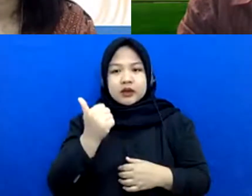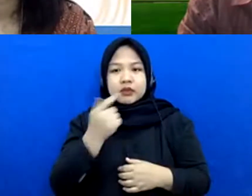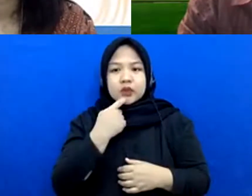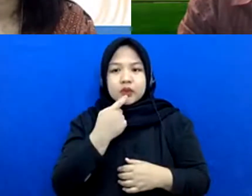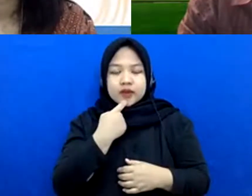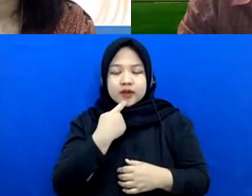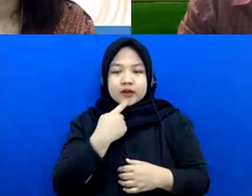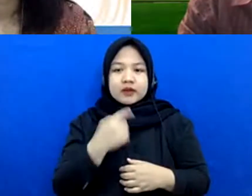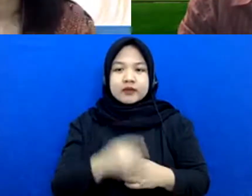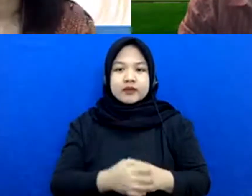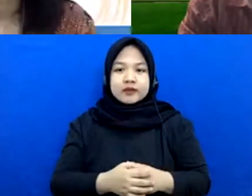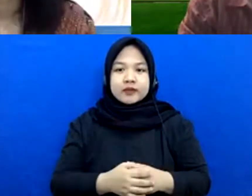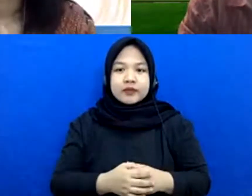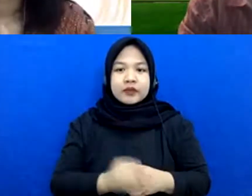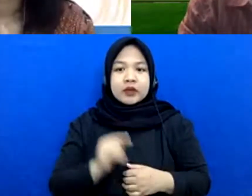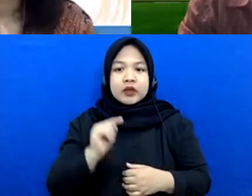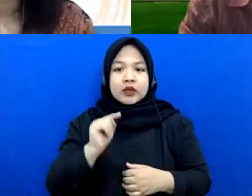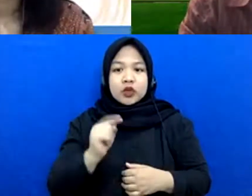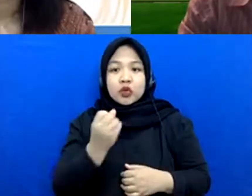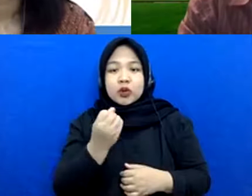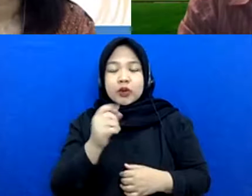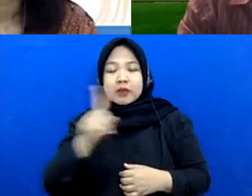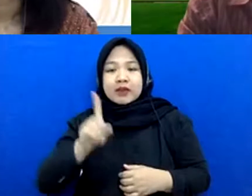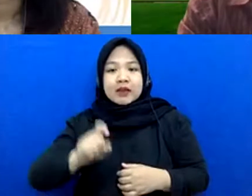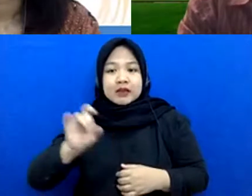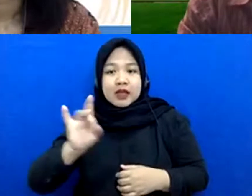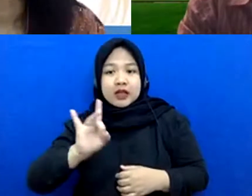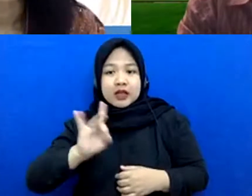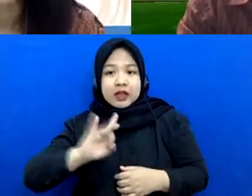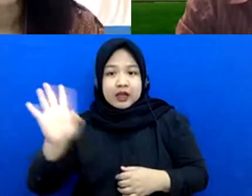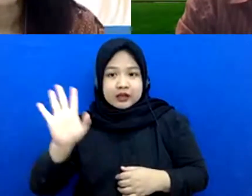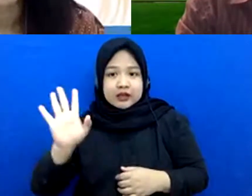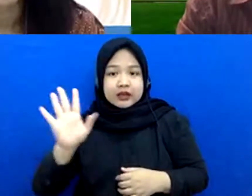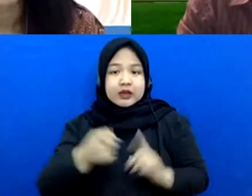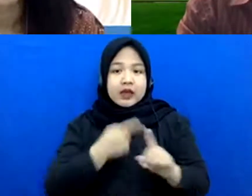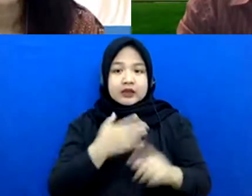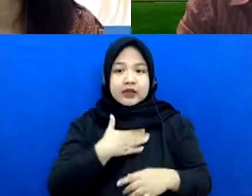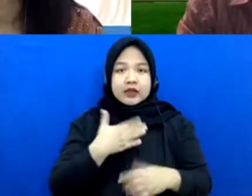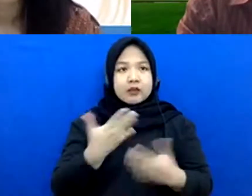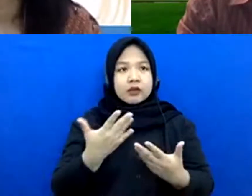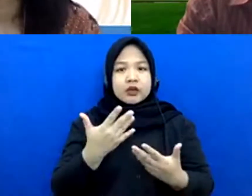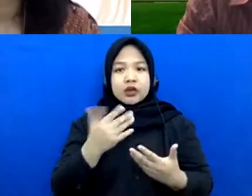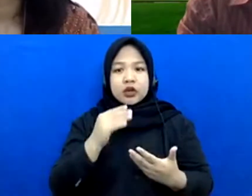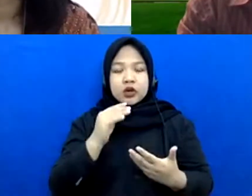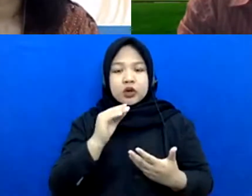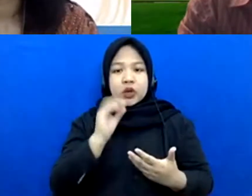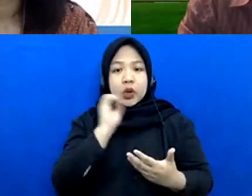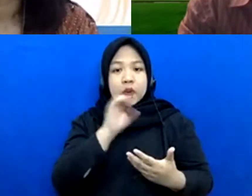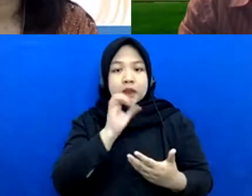So that was another question I have. Well, comment. It's something to think